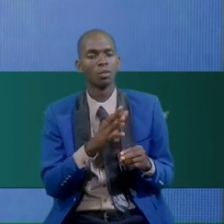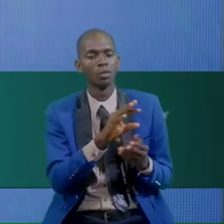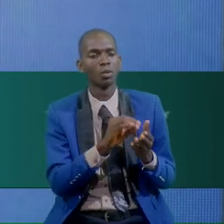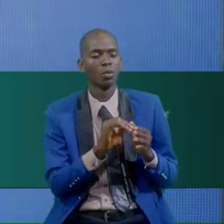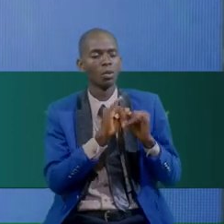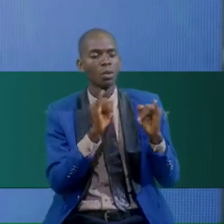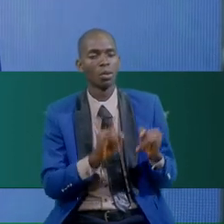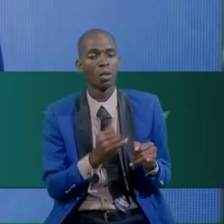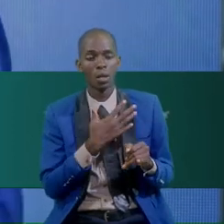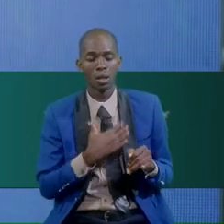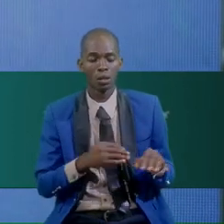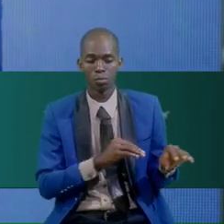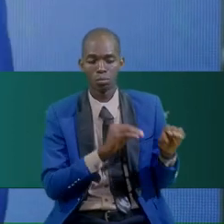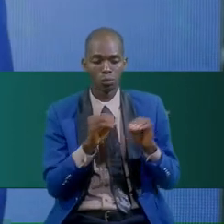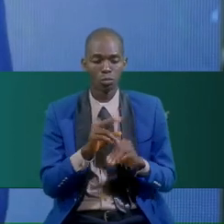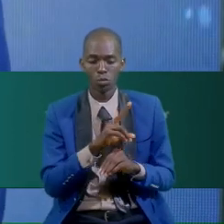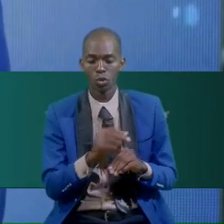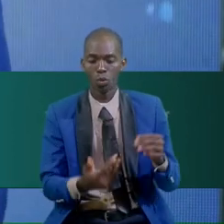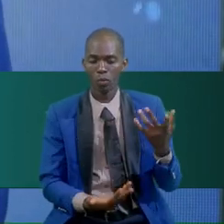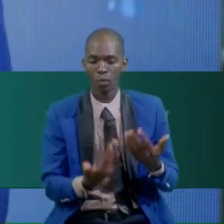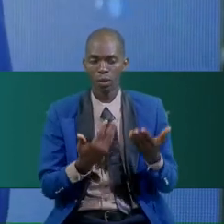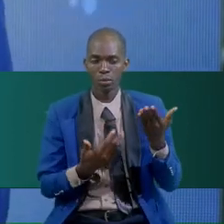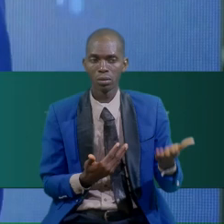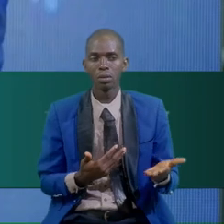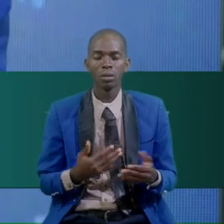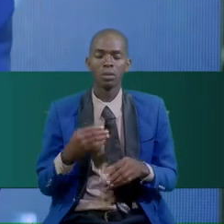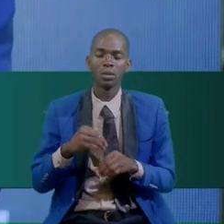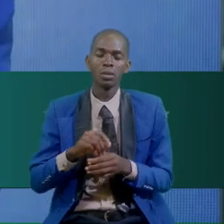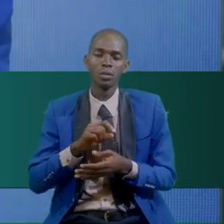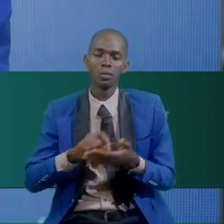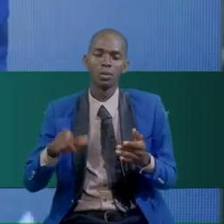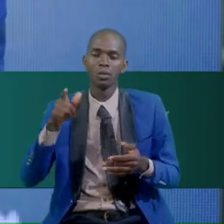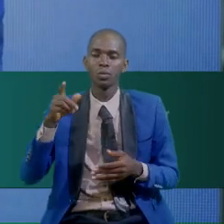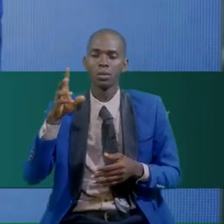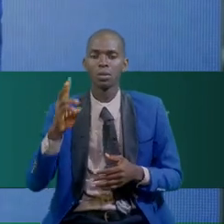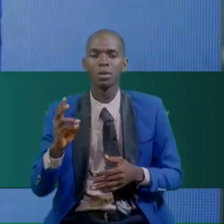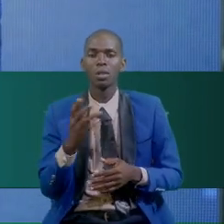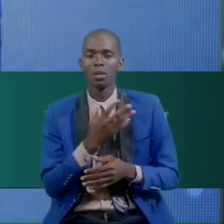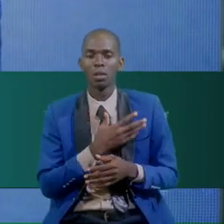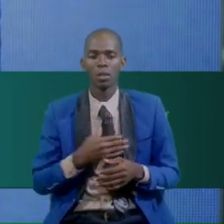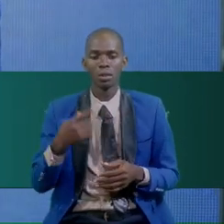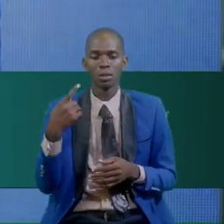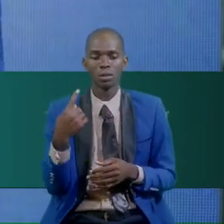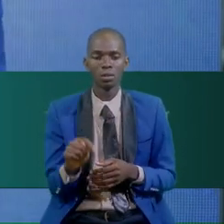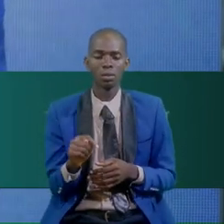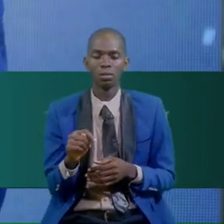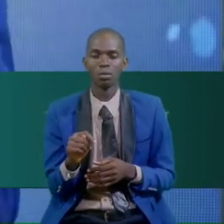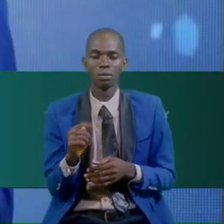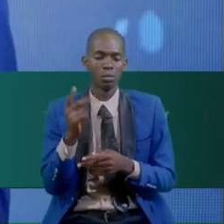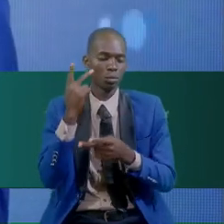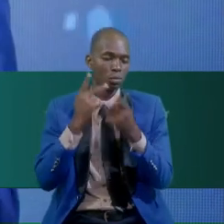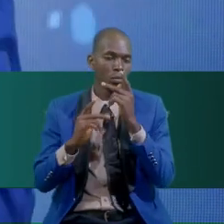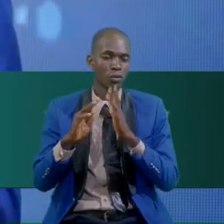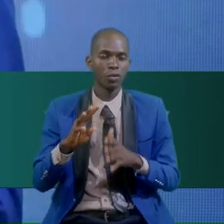no fire under. Look at verse 26. And they took the bullock which